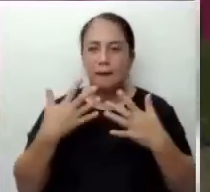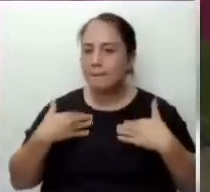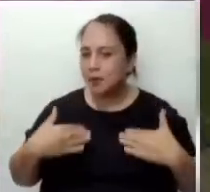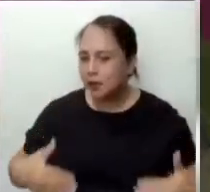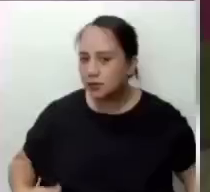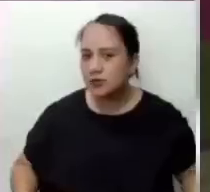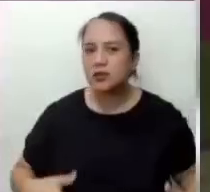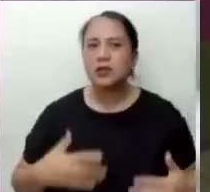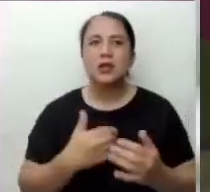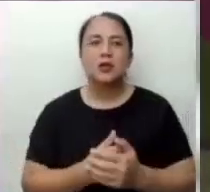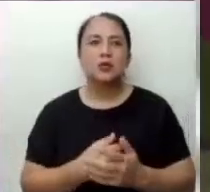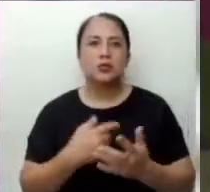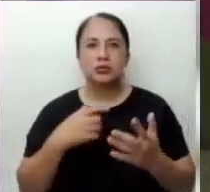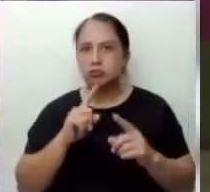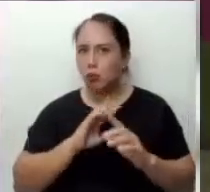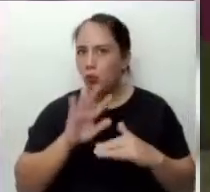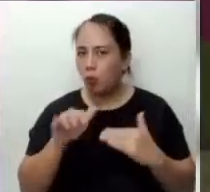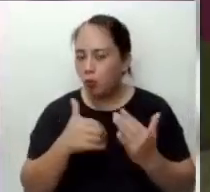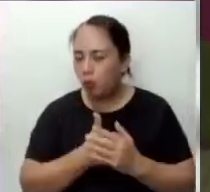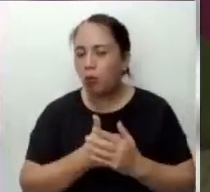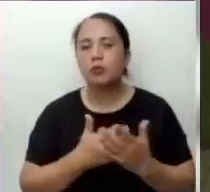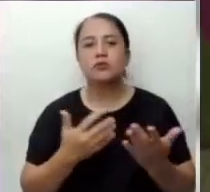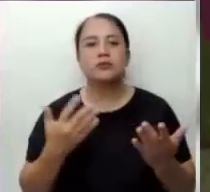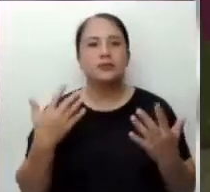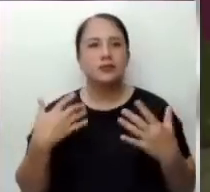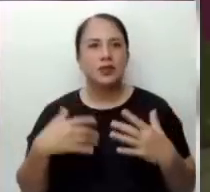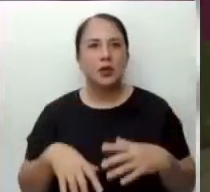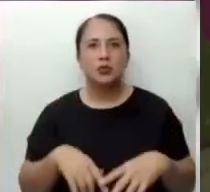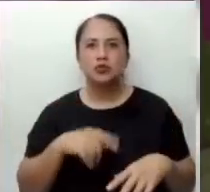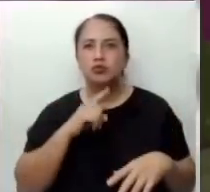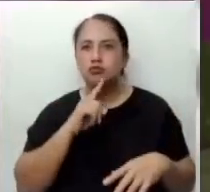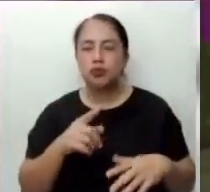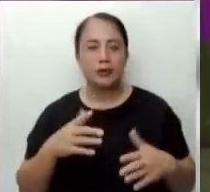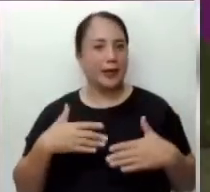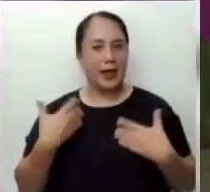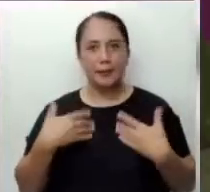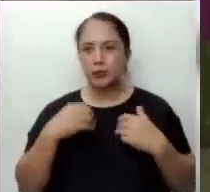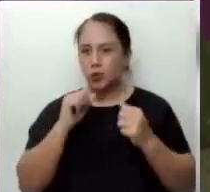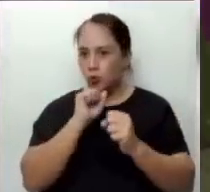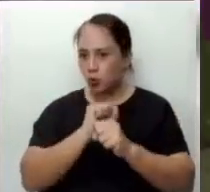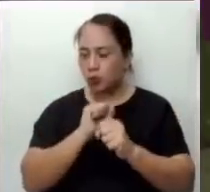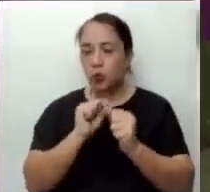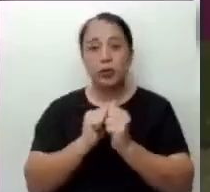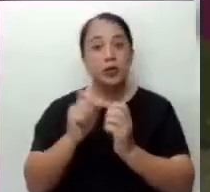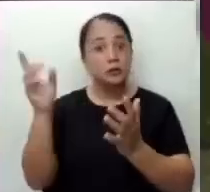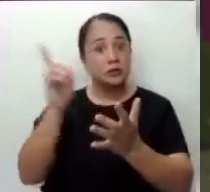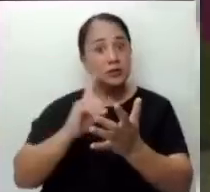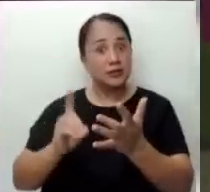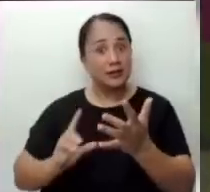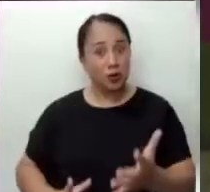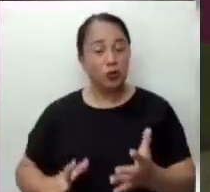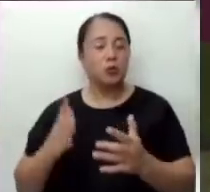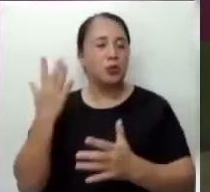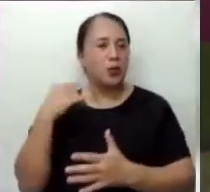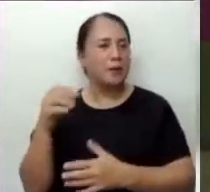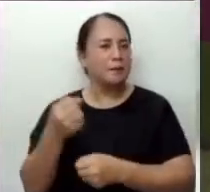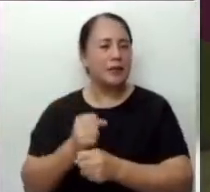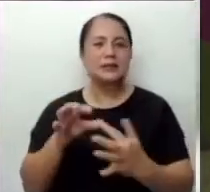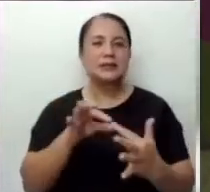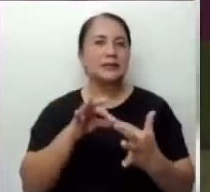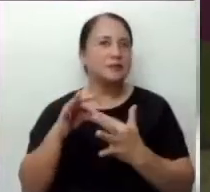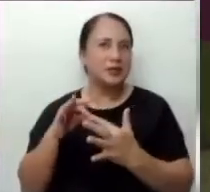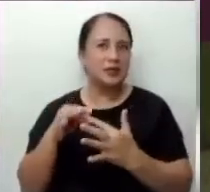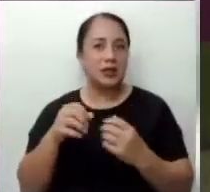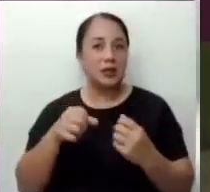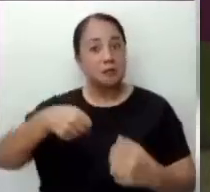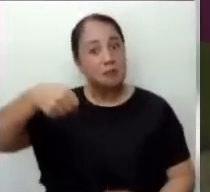molding, everything. And then, yeah, and I was very, very happy to work with the designer because they also made a special bag to go with it.